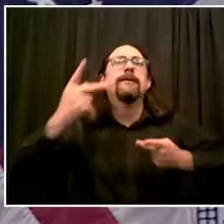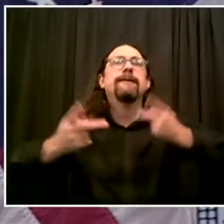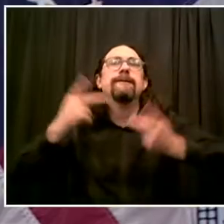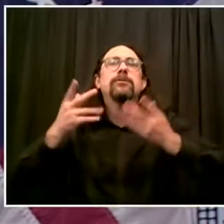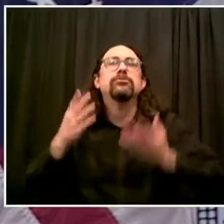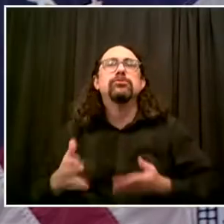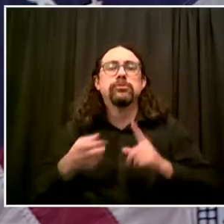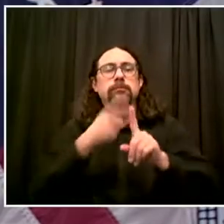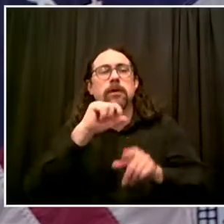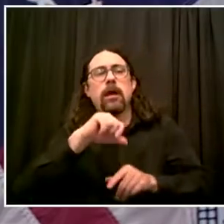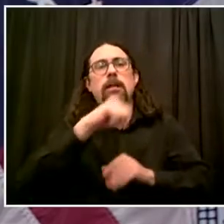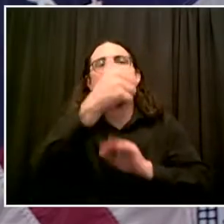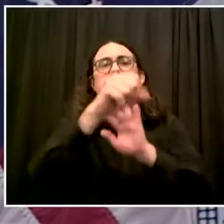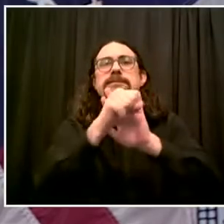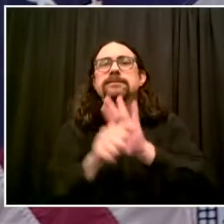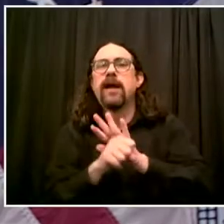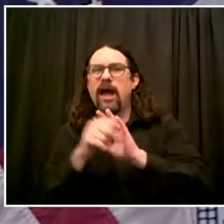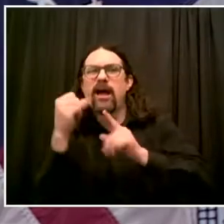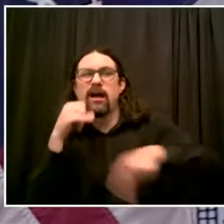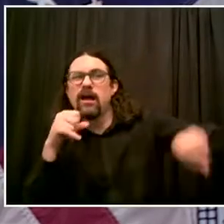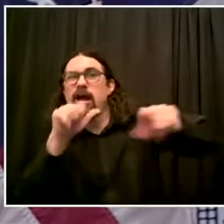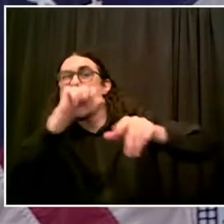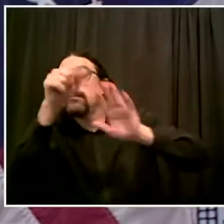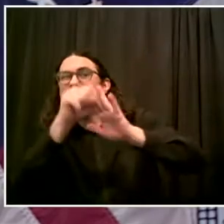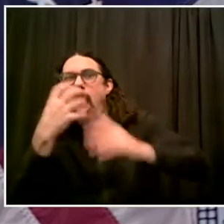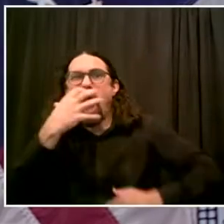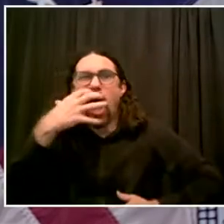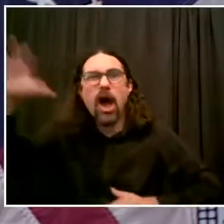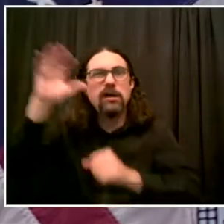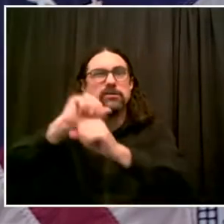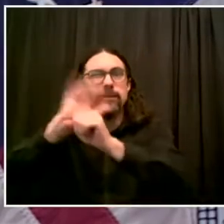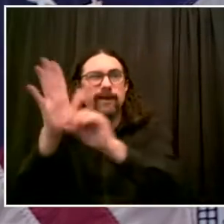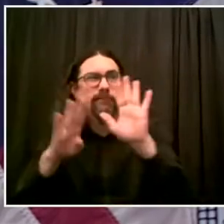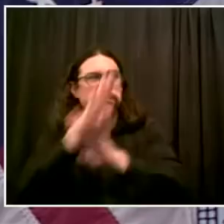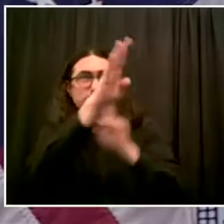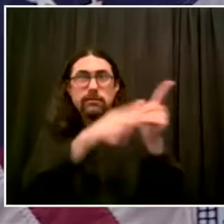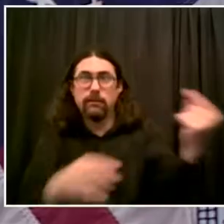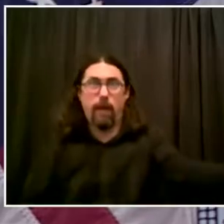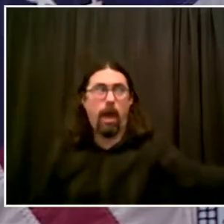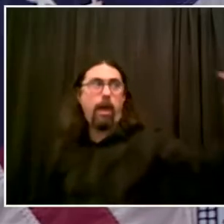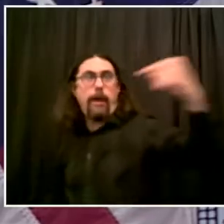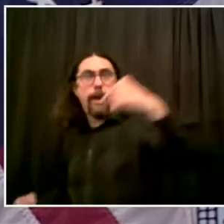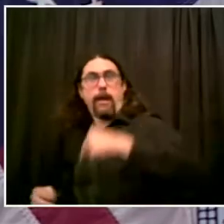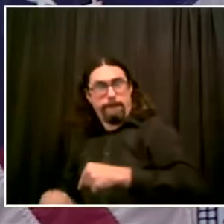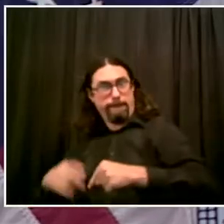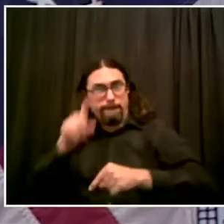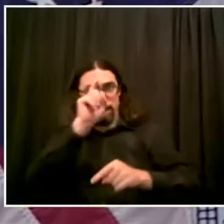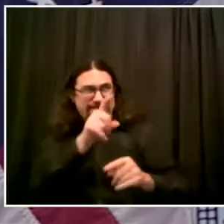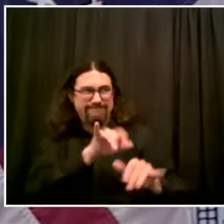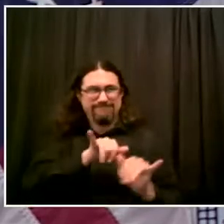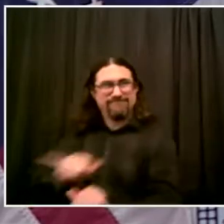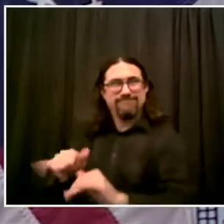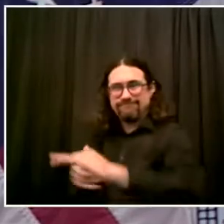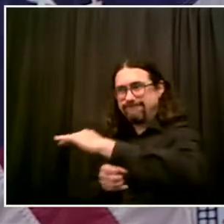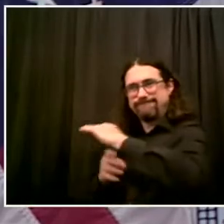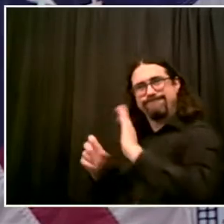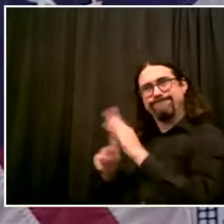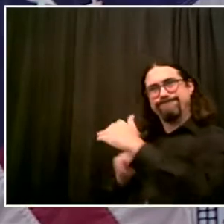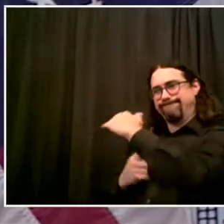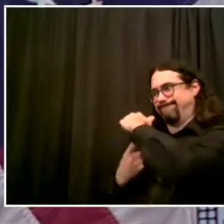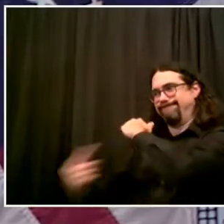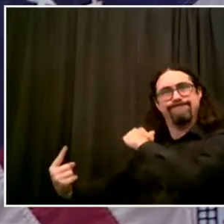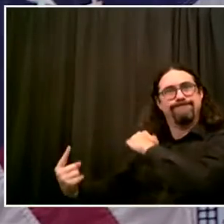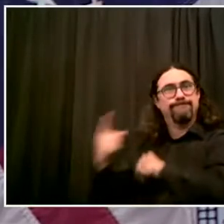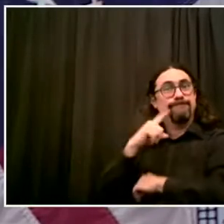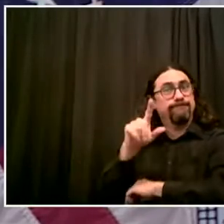for folks from other states visiting New York in the coming days and weeks? Yeah, we're talking to the governor's office about it and obviously